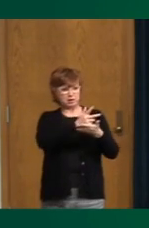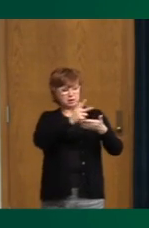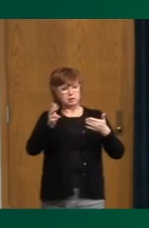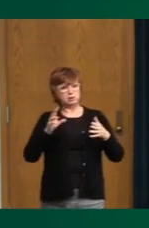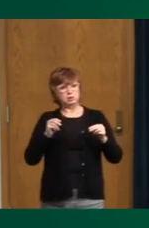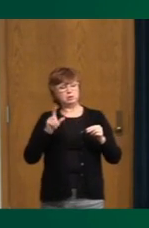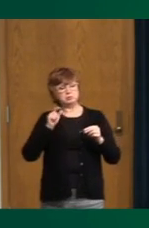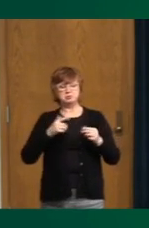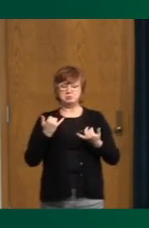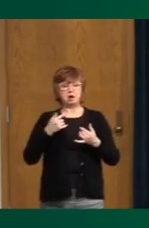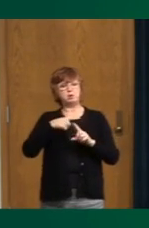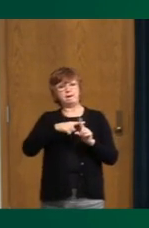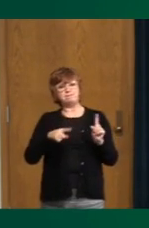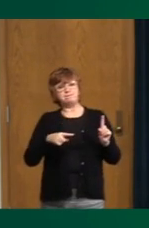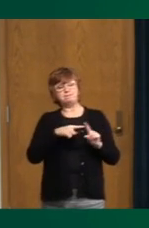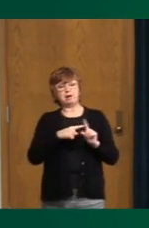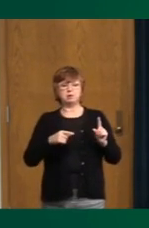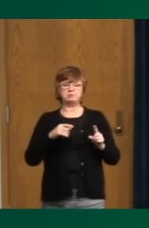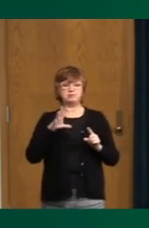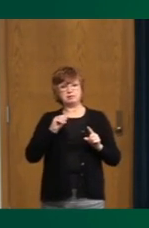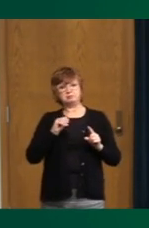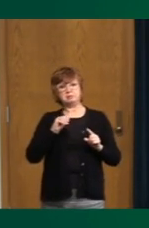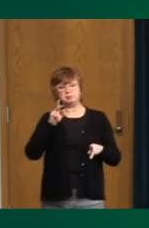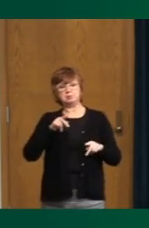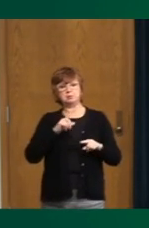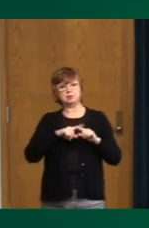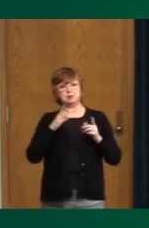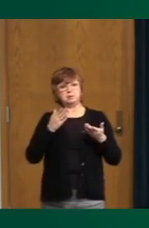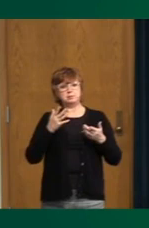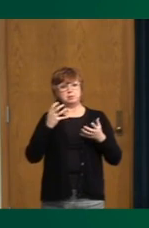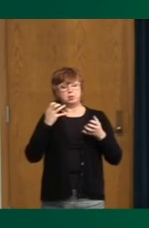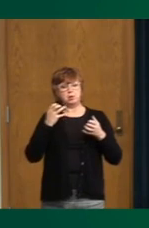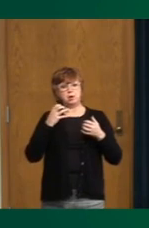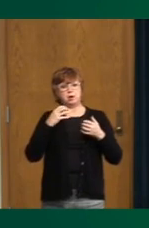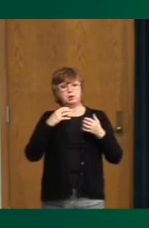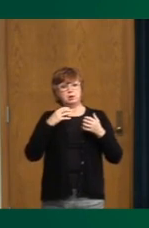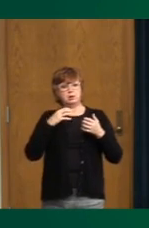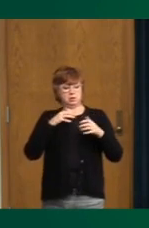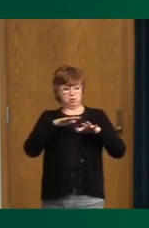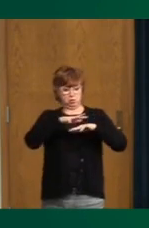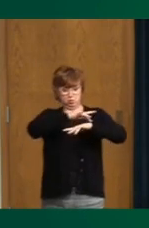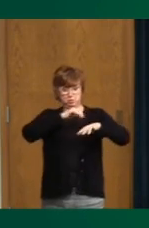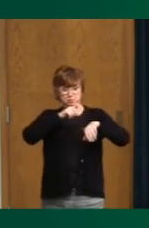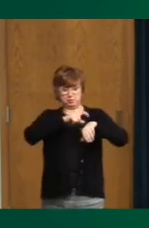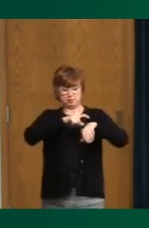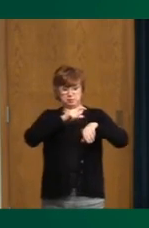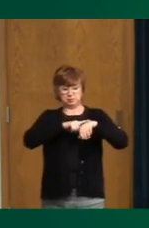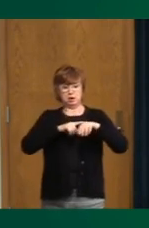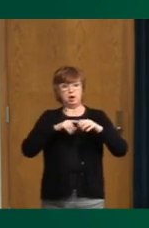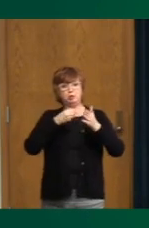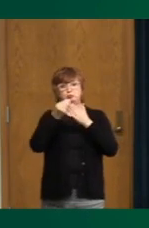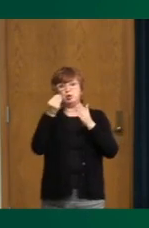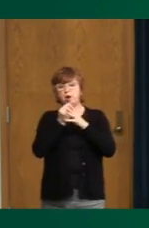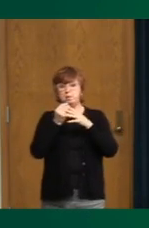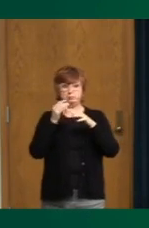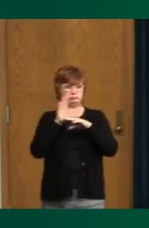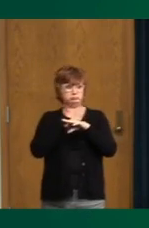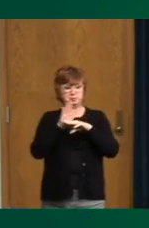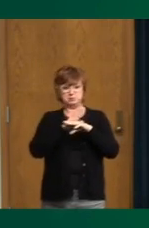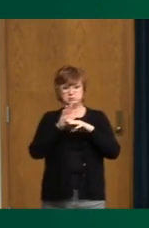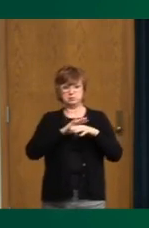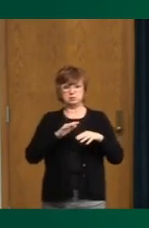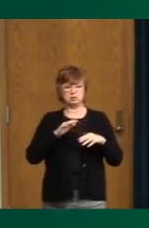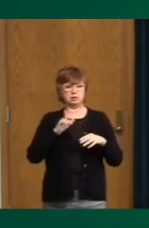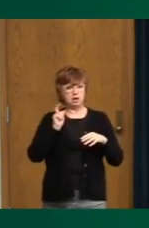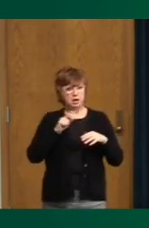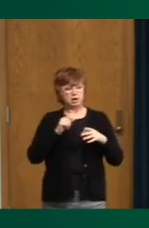at times when there's less crowding. If you want to go for a meal, go at a time when the restaurant is less busy. Business owners are going to